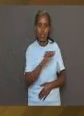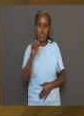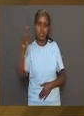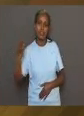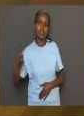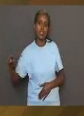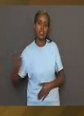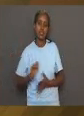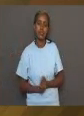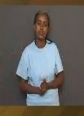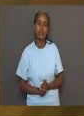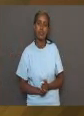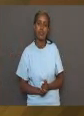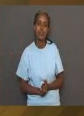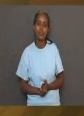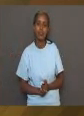z.